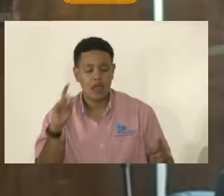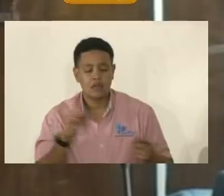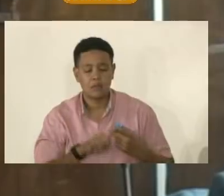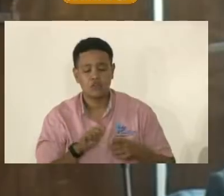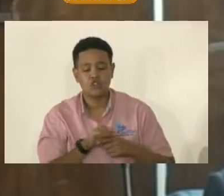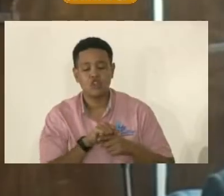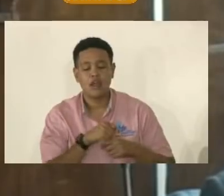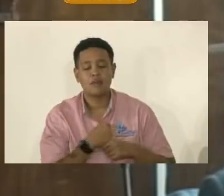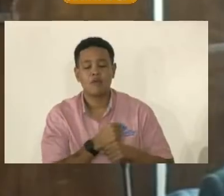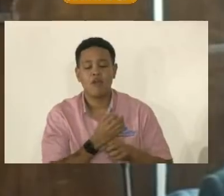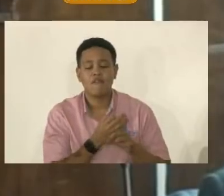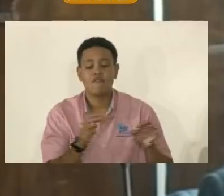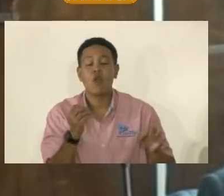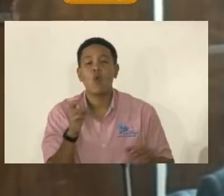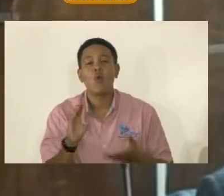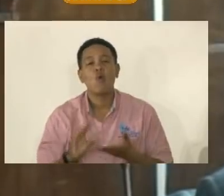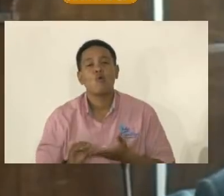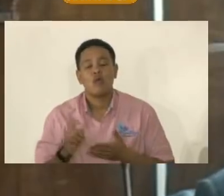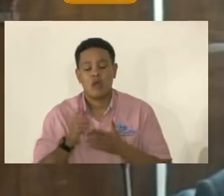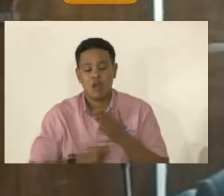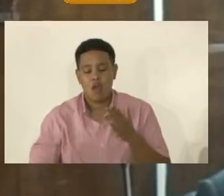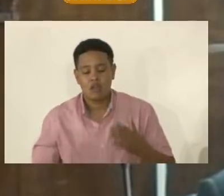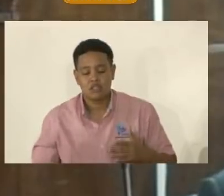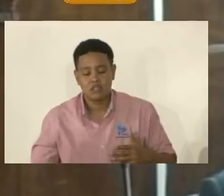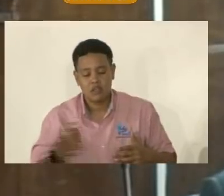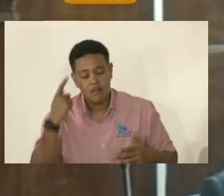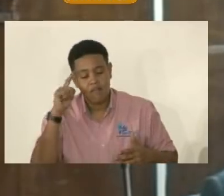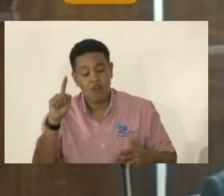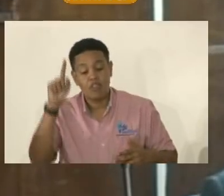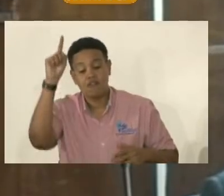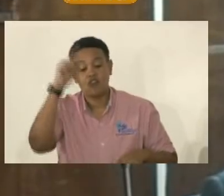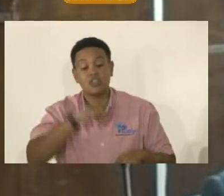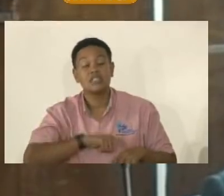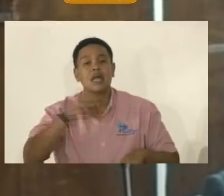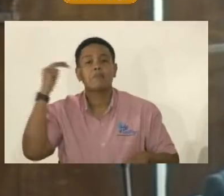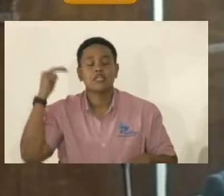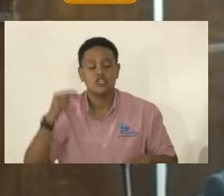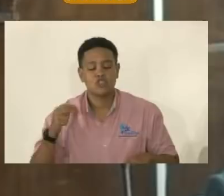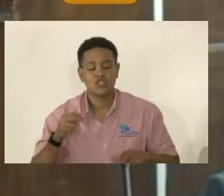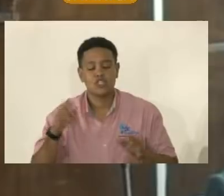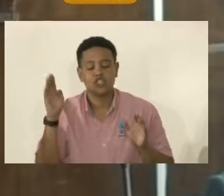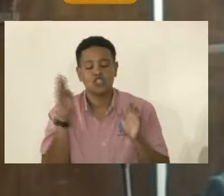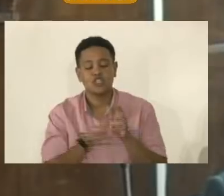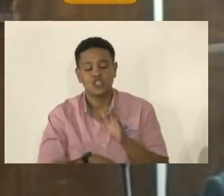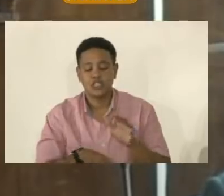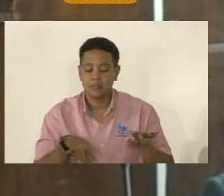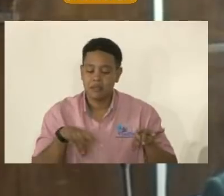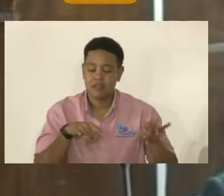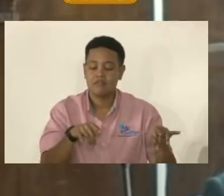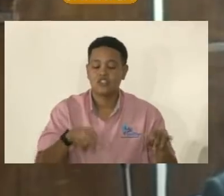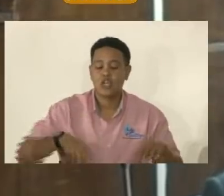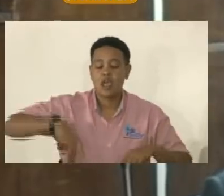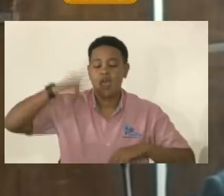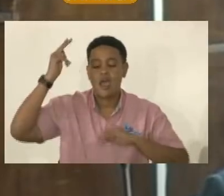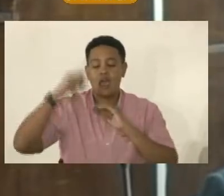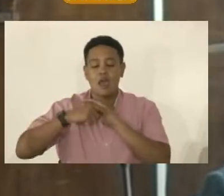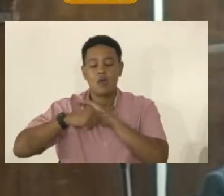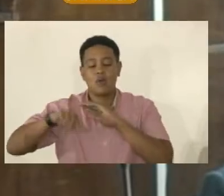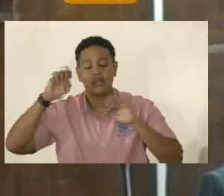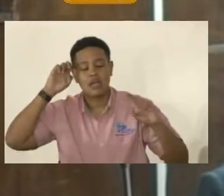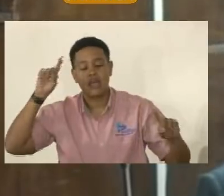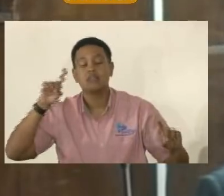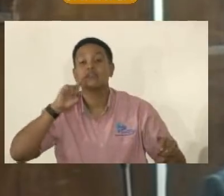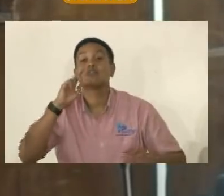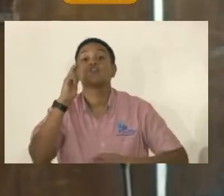training products, free or at minimal cost. For the first time in history, cheap, efficient, and